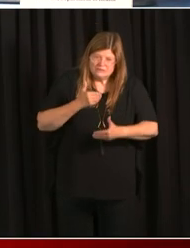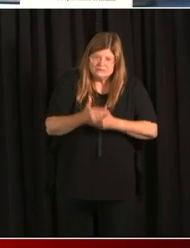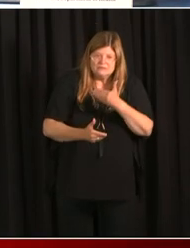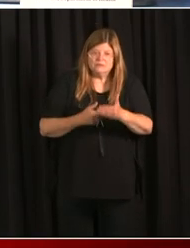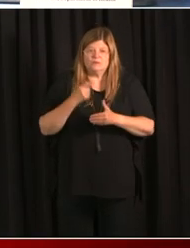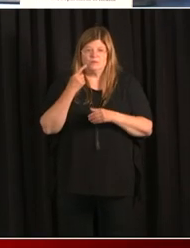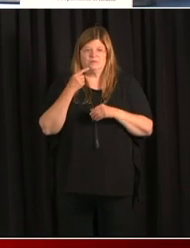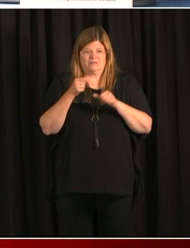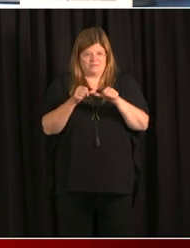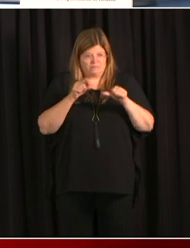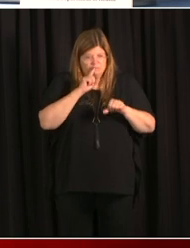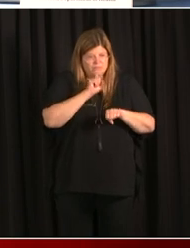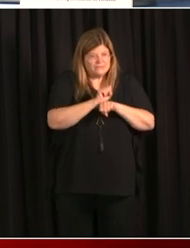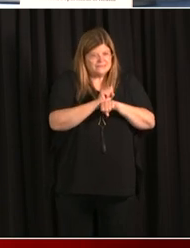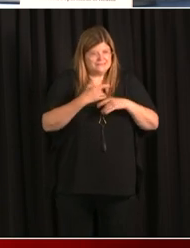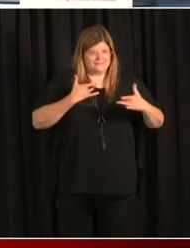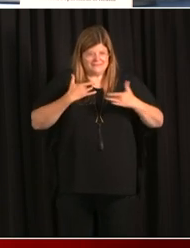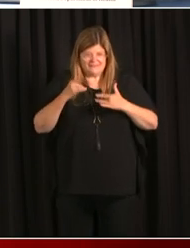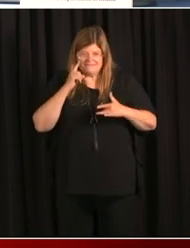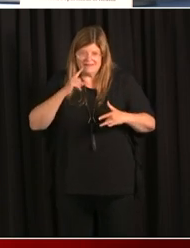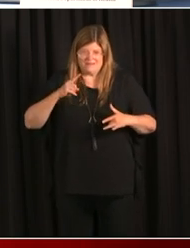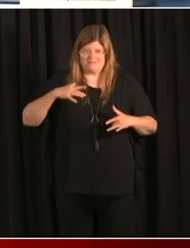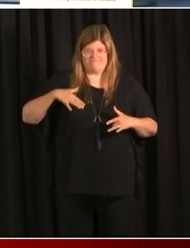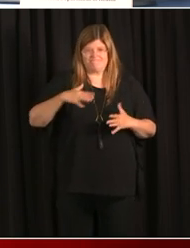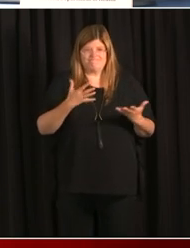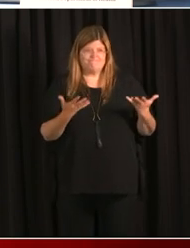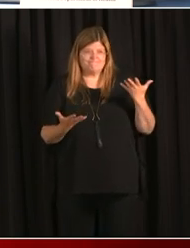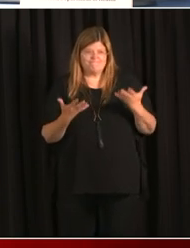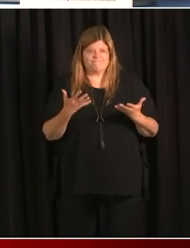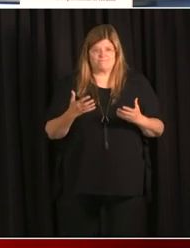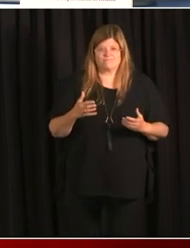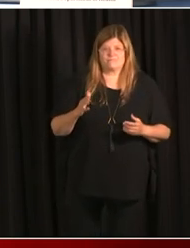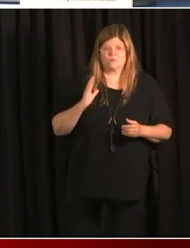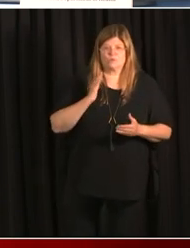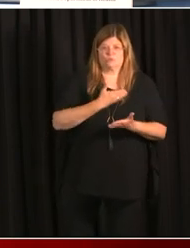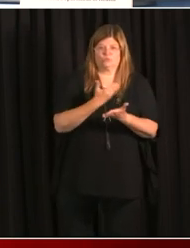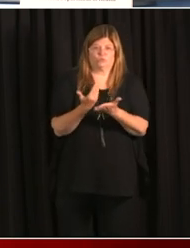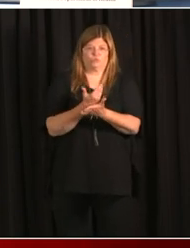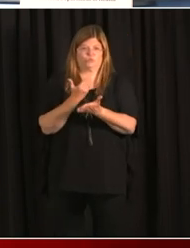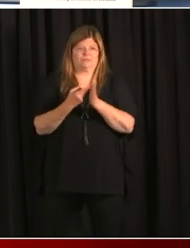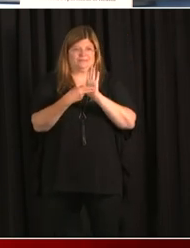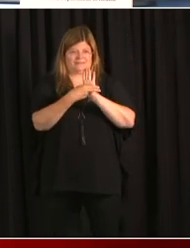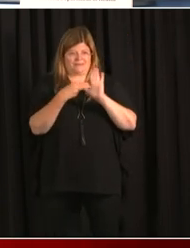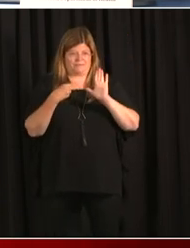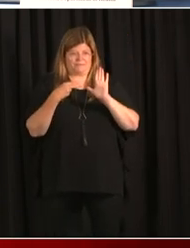of the areas that is of concern for us is that our newly diagnosed